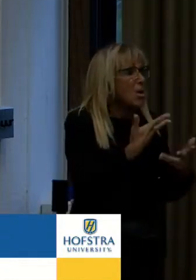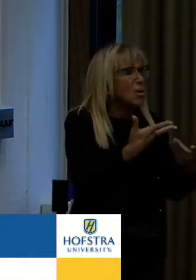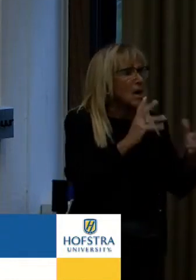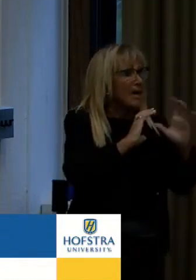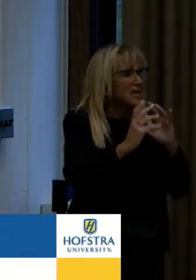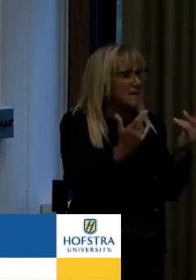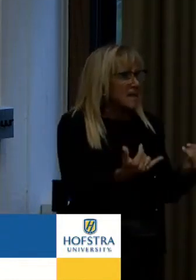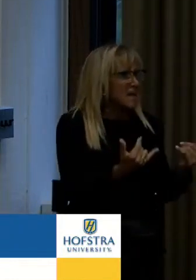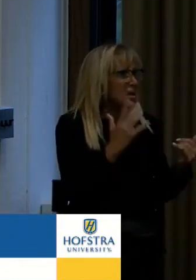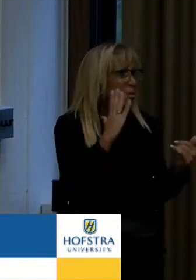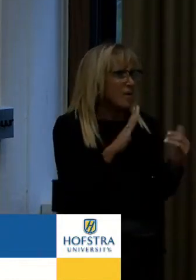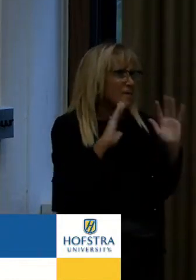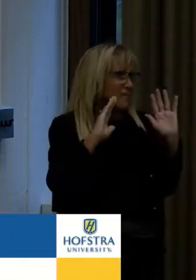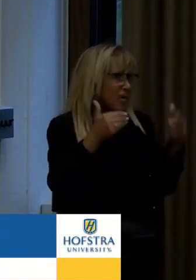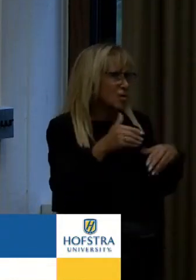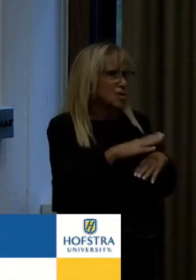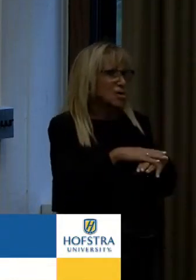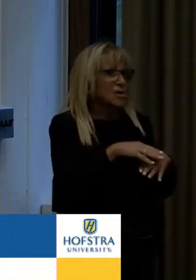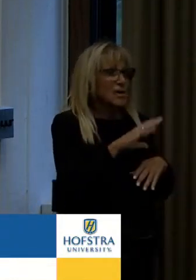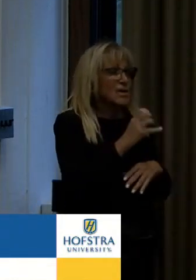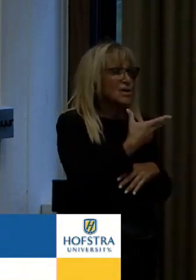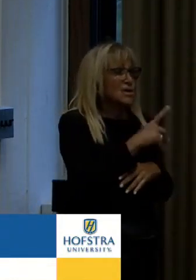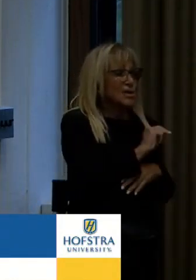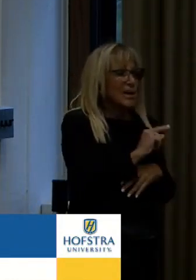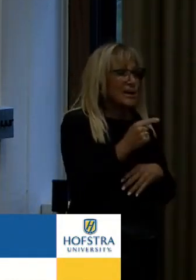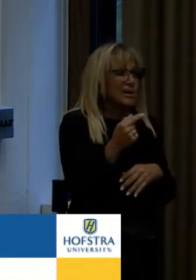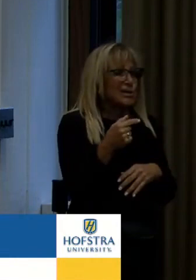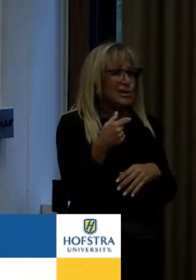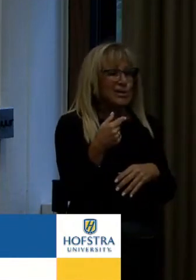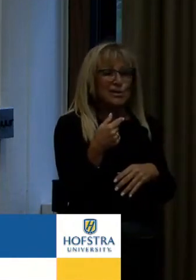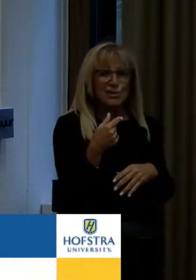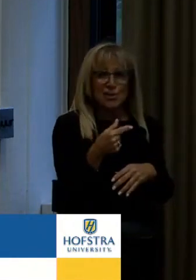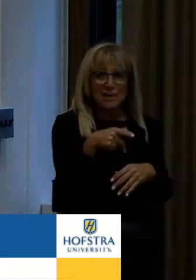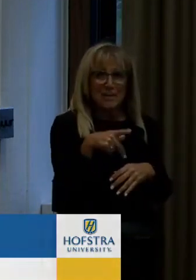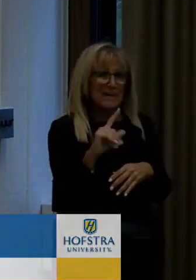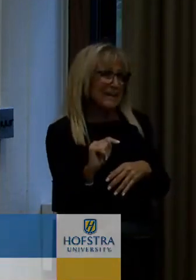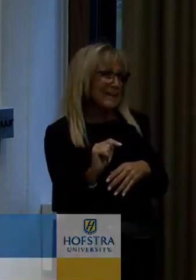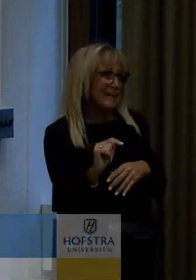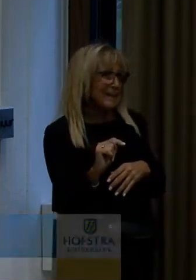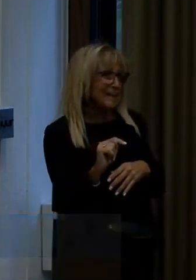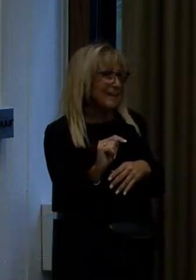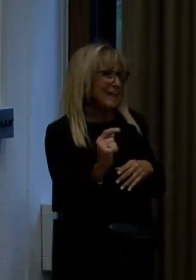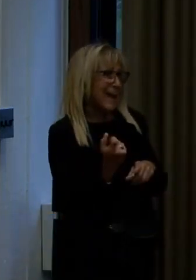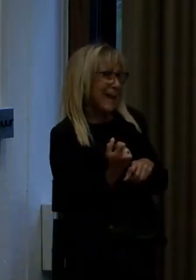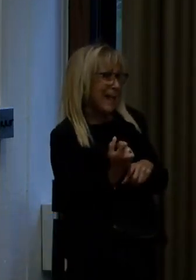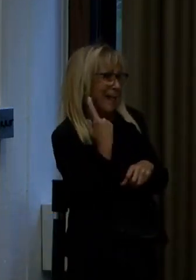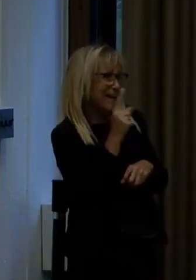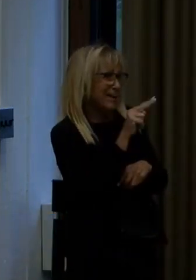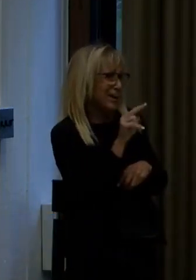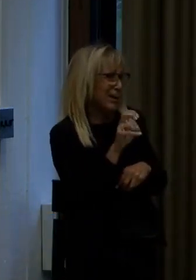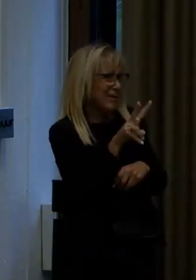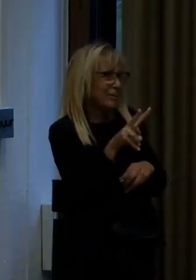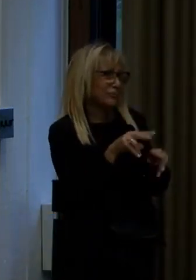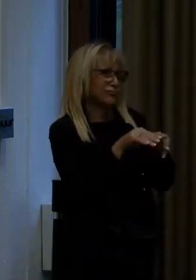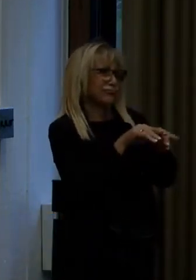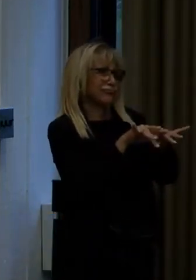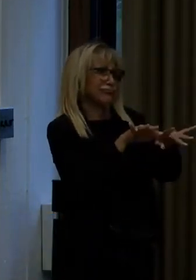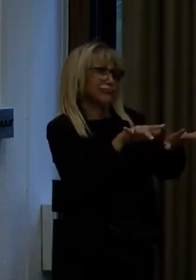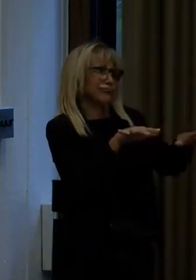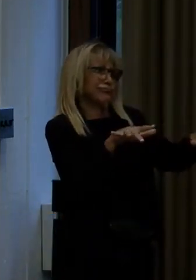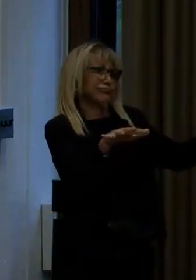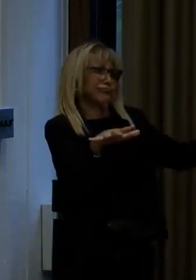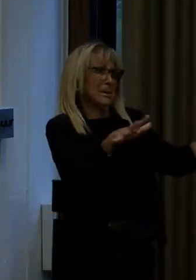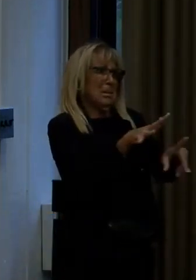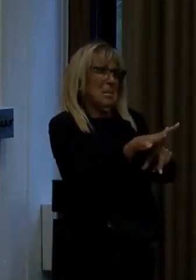conversation today is really going to focus on Chat GPT, which came onto the scene last November and has become extremely